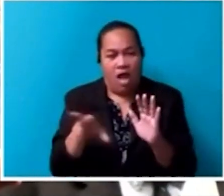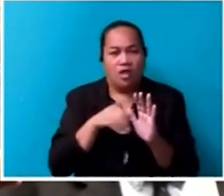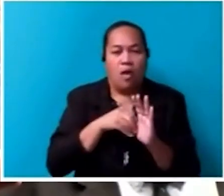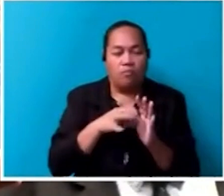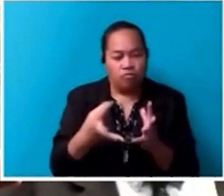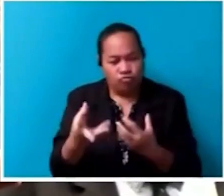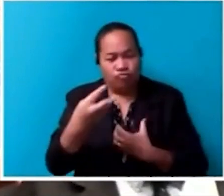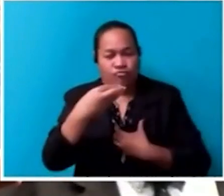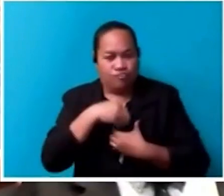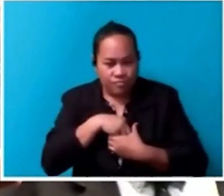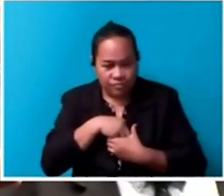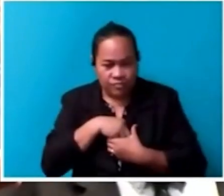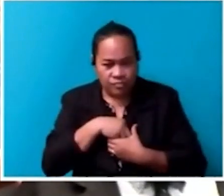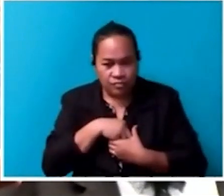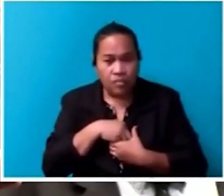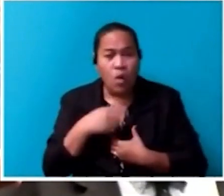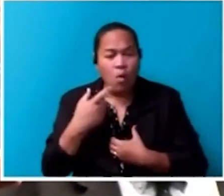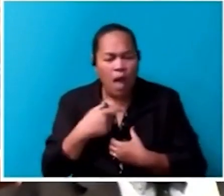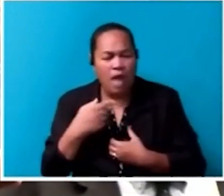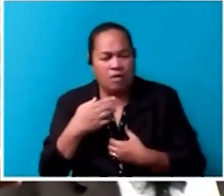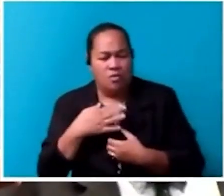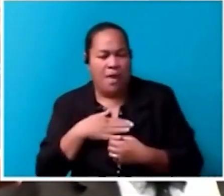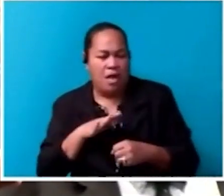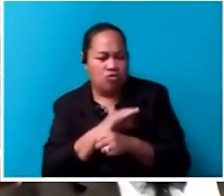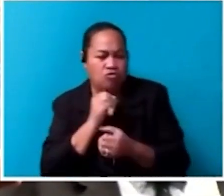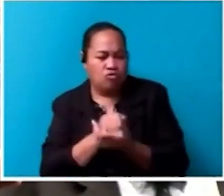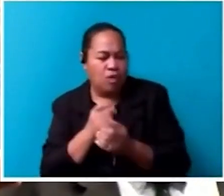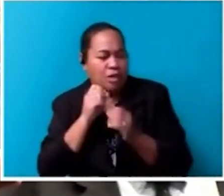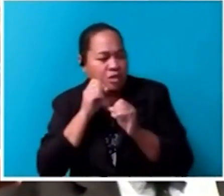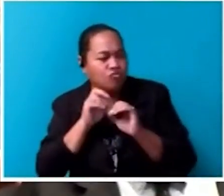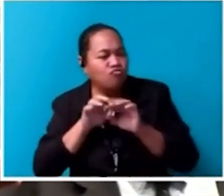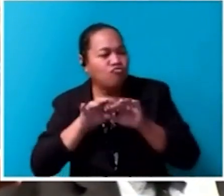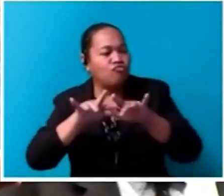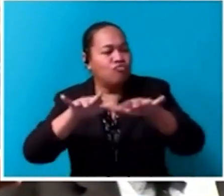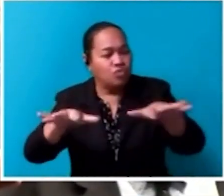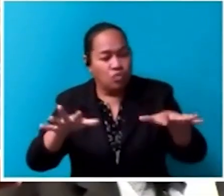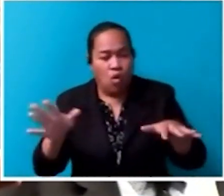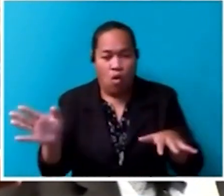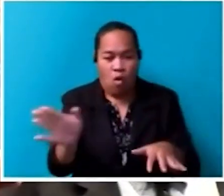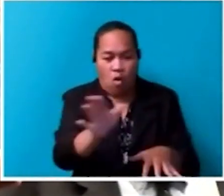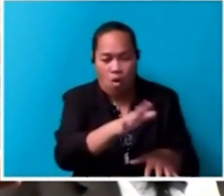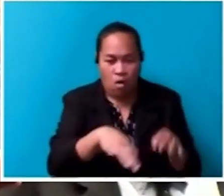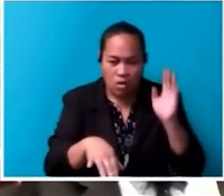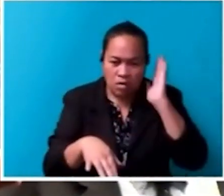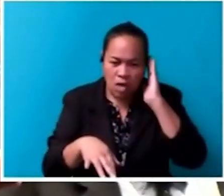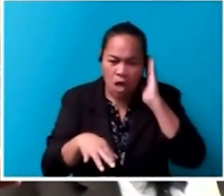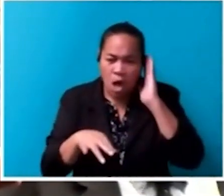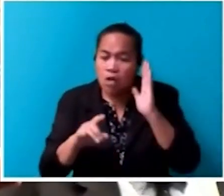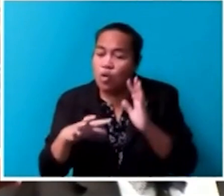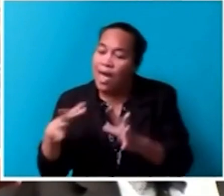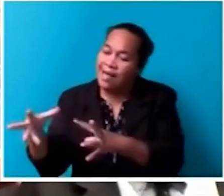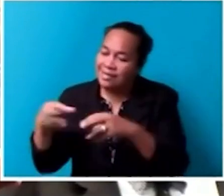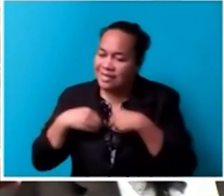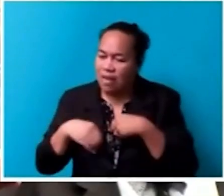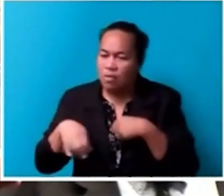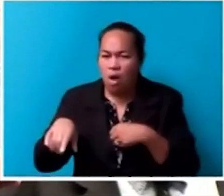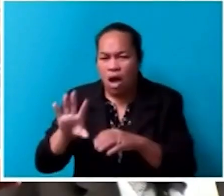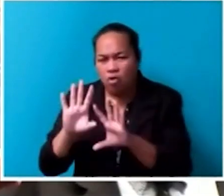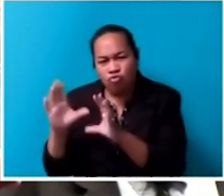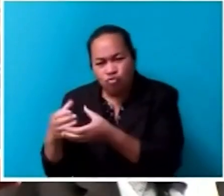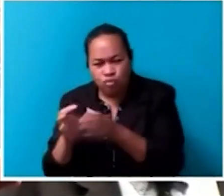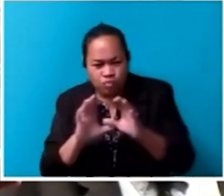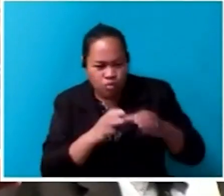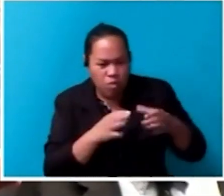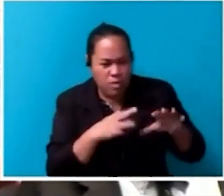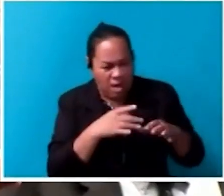to reach the unreachable, to embrace those marginalized by society,